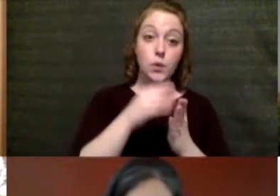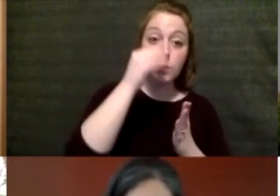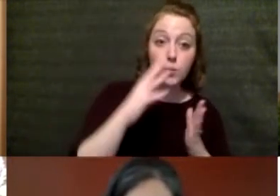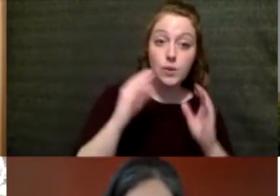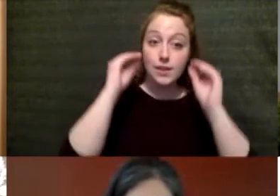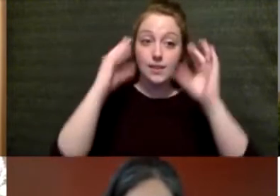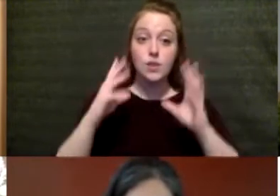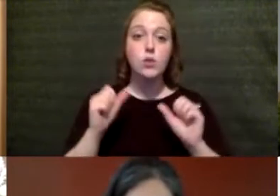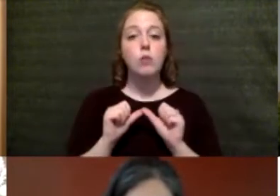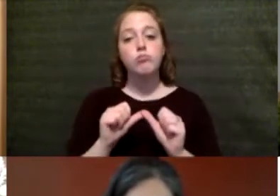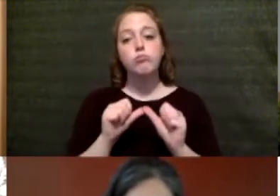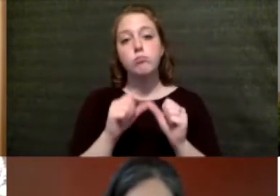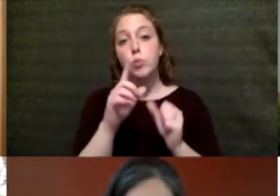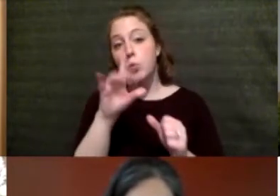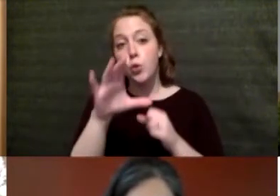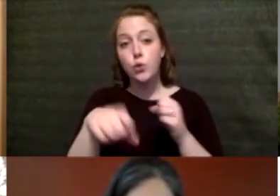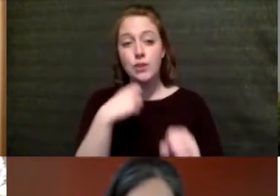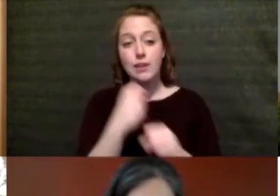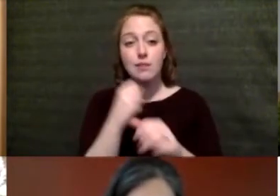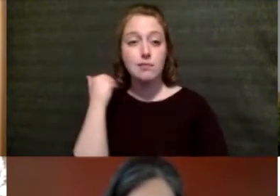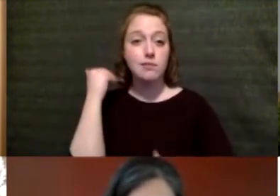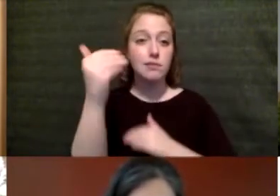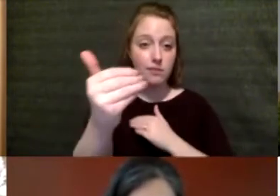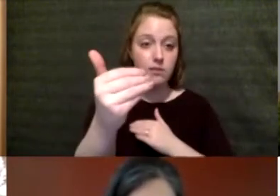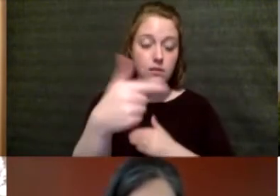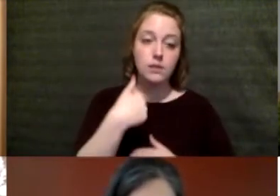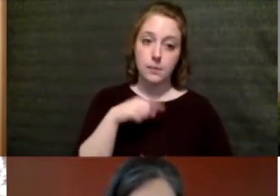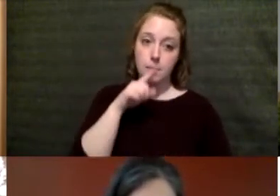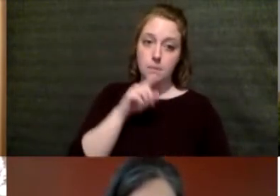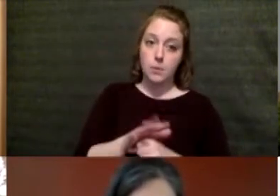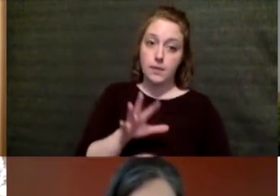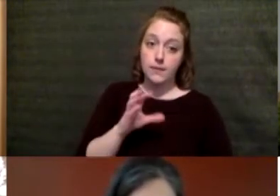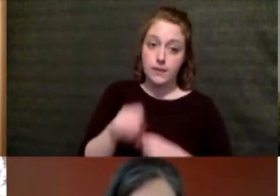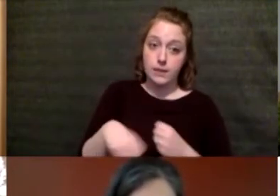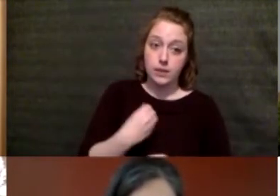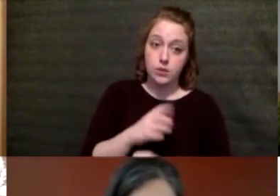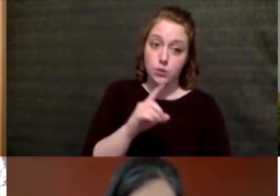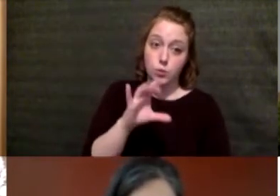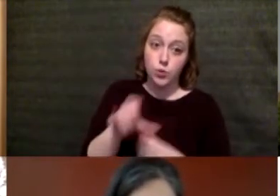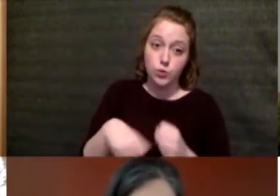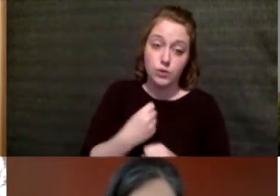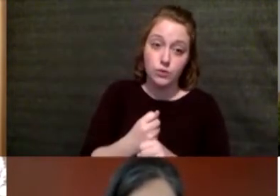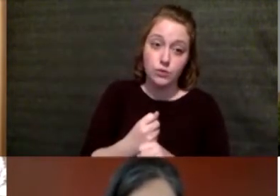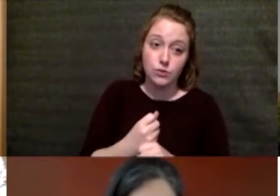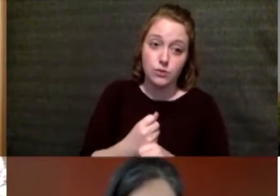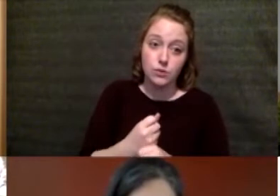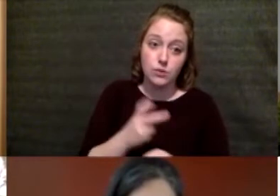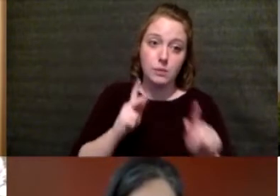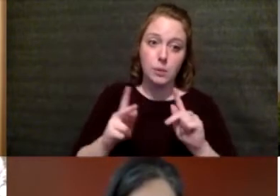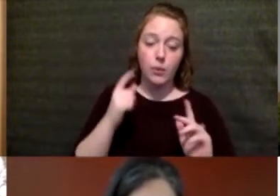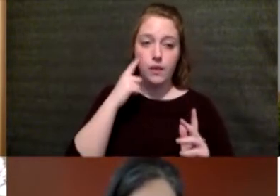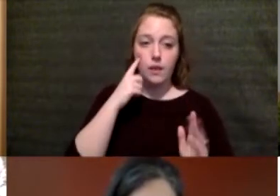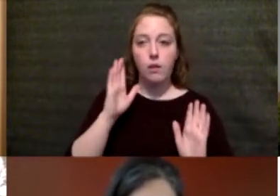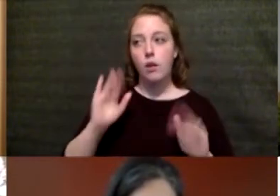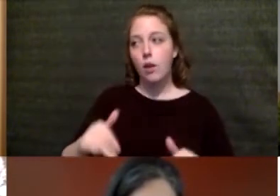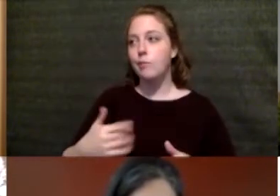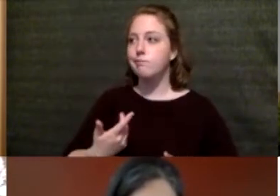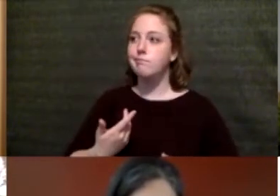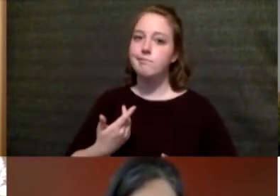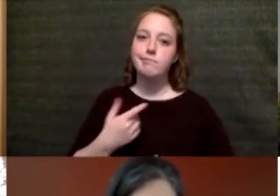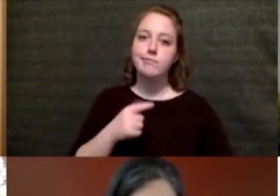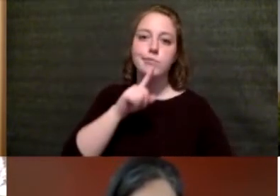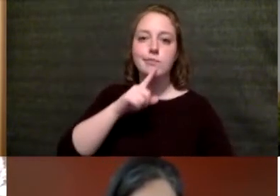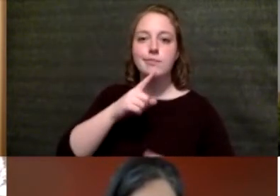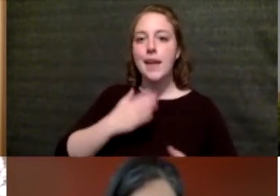for another hundred years, I guarantee you in 50 years, a hundred years, people are not going to be like, gosh, I'm glad we kept Alta Vista